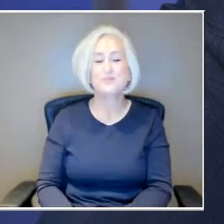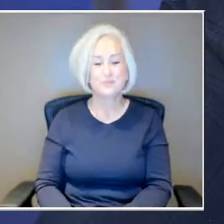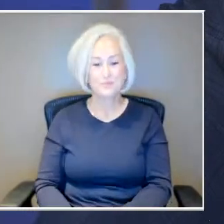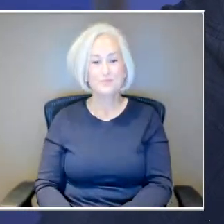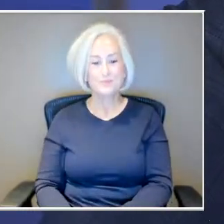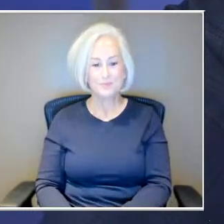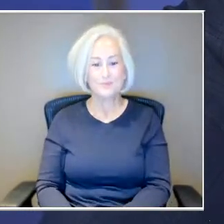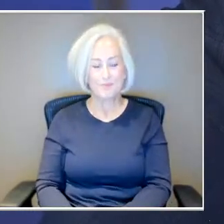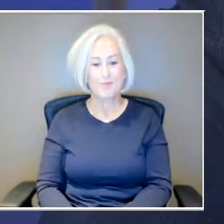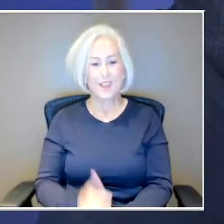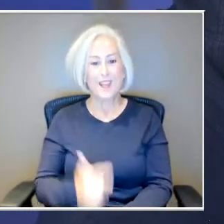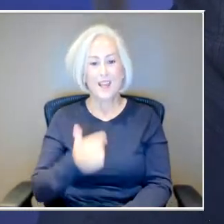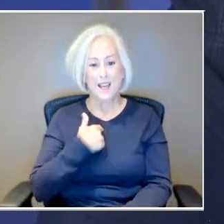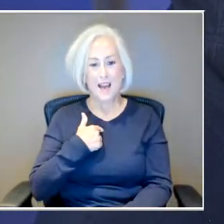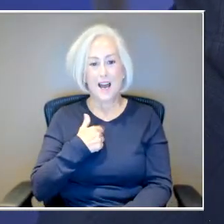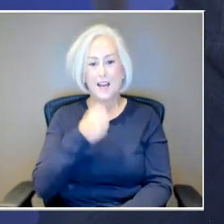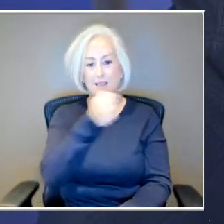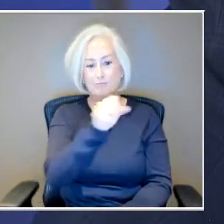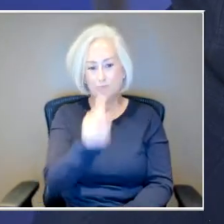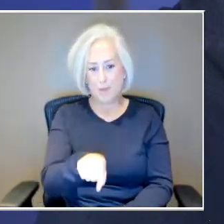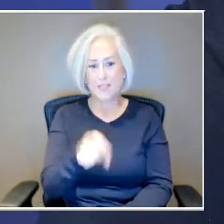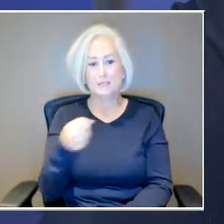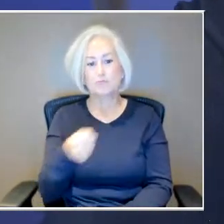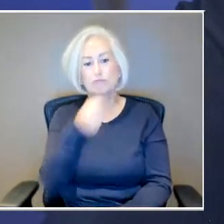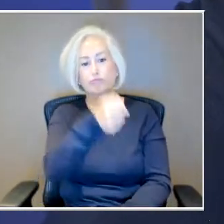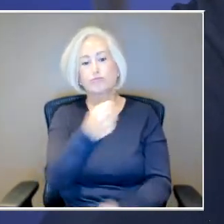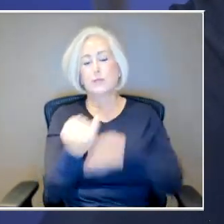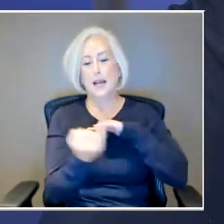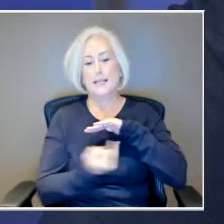I was in isolation for then at